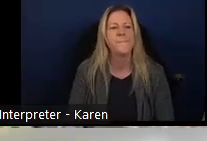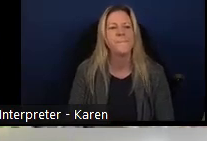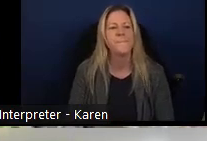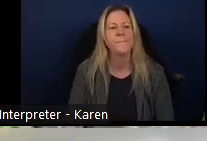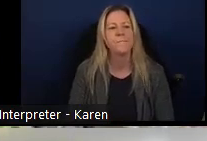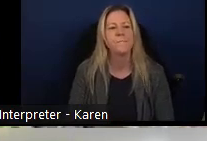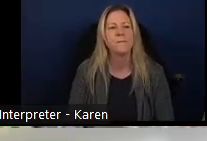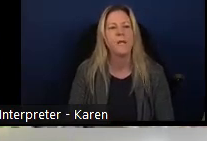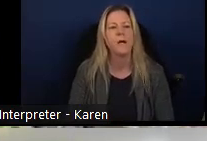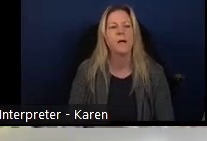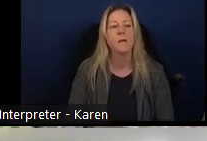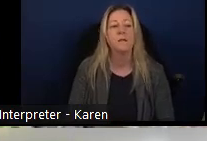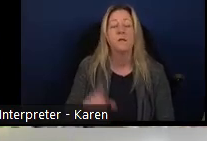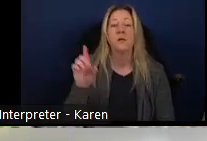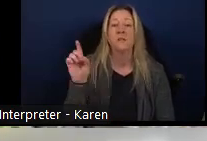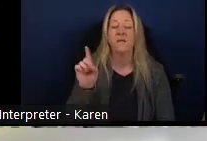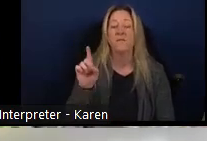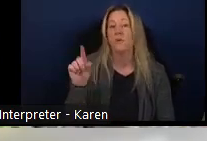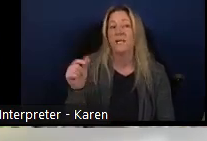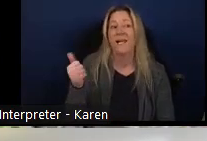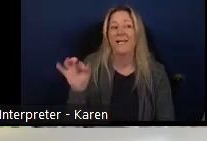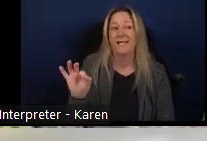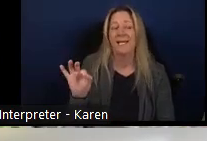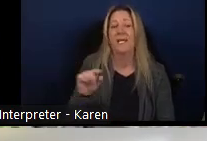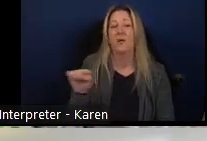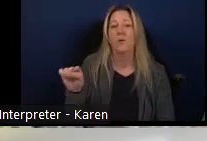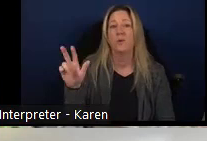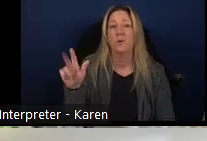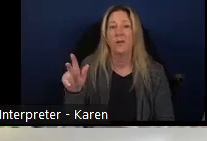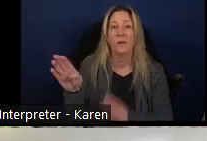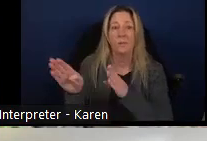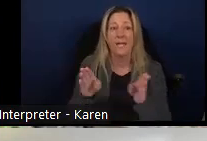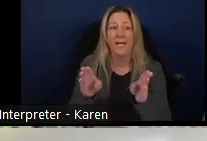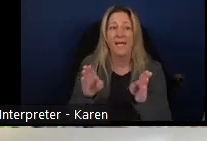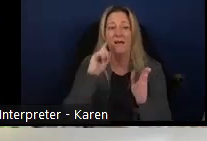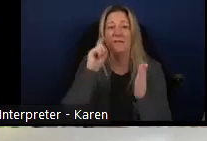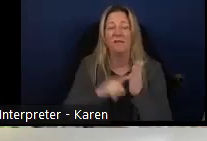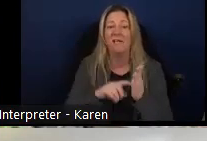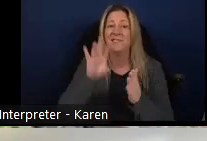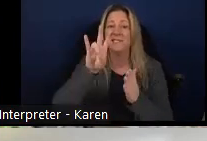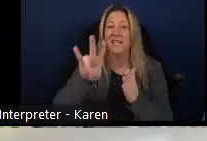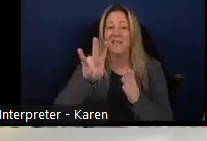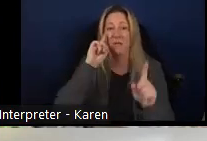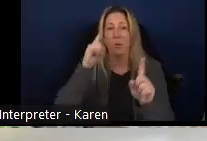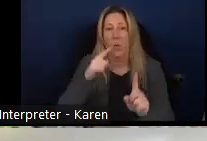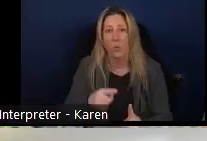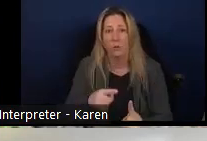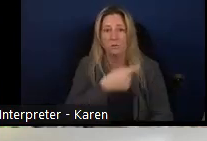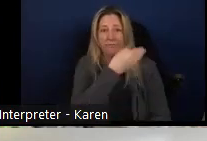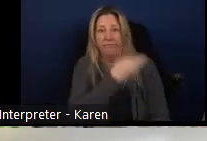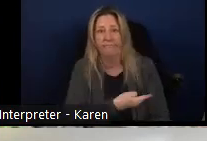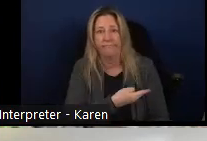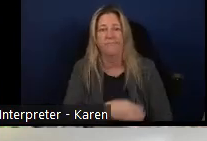Excellent. So Denver's 2019 to 2023 comp plan identified 7 strategic goals, which are listed on this